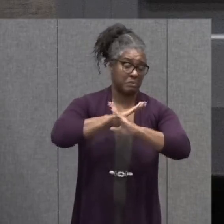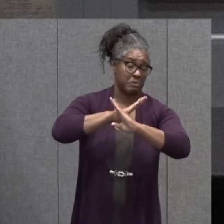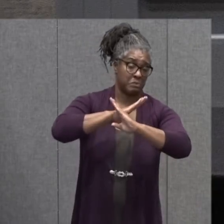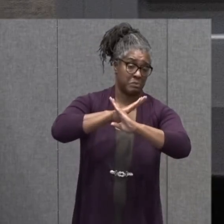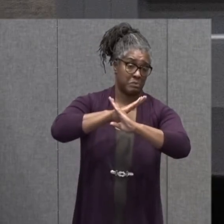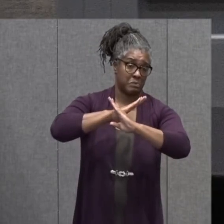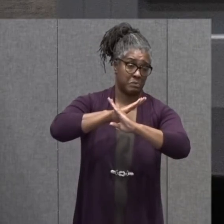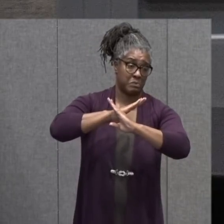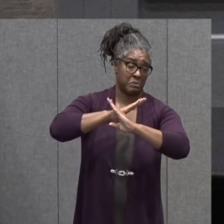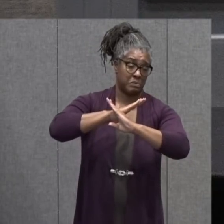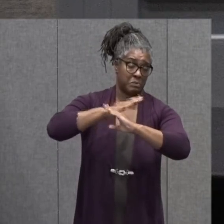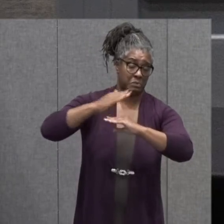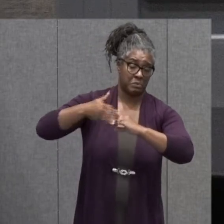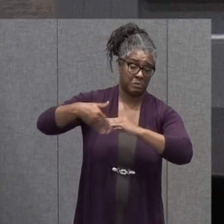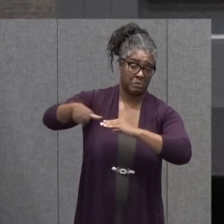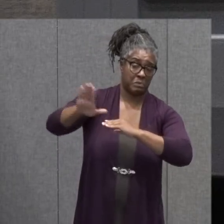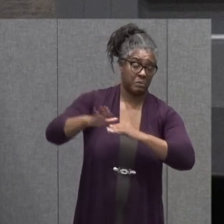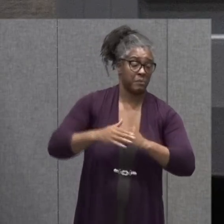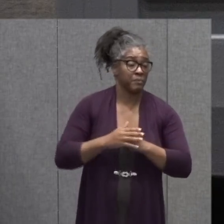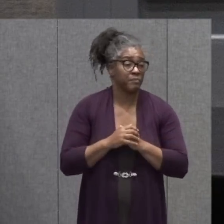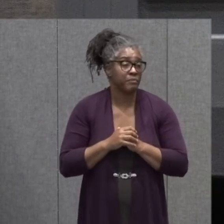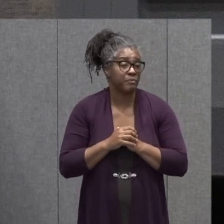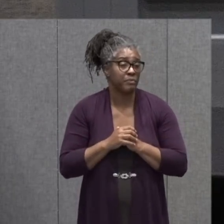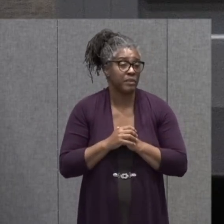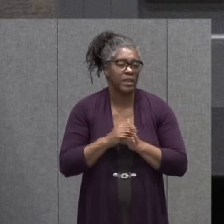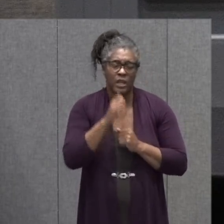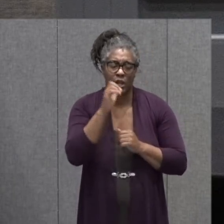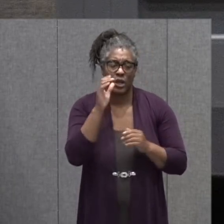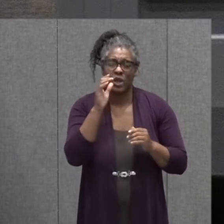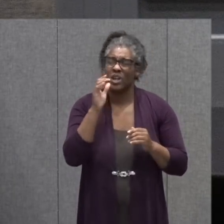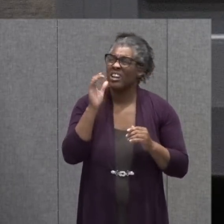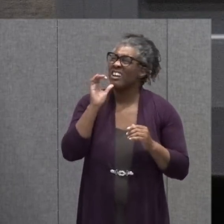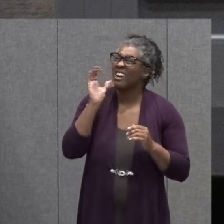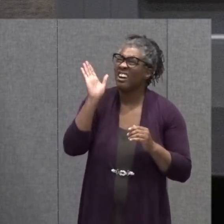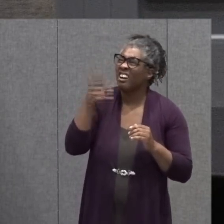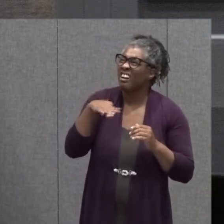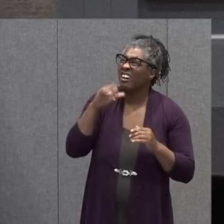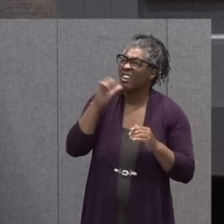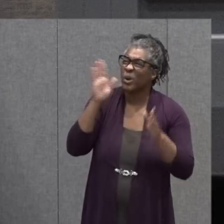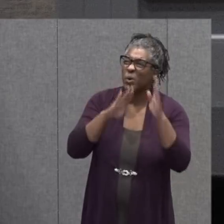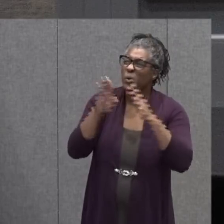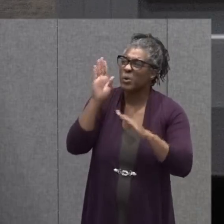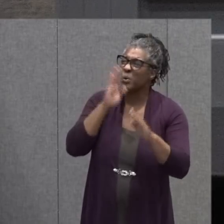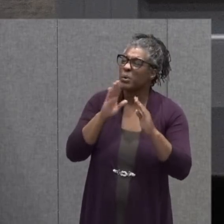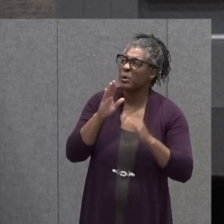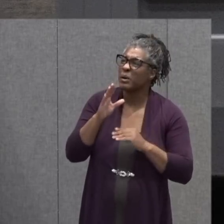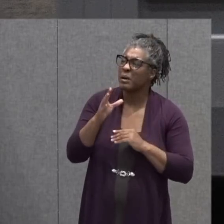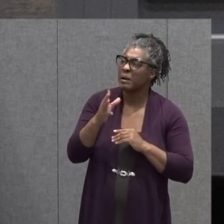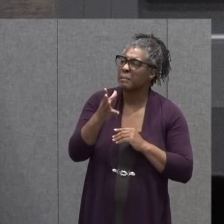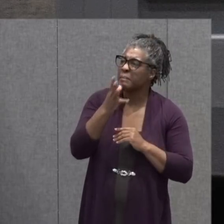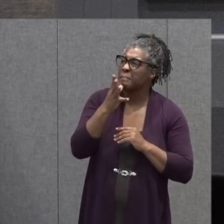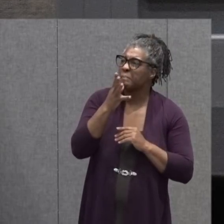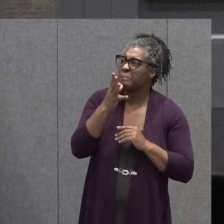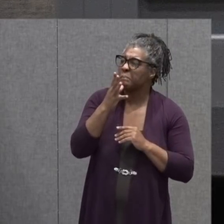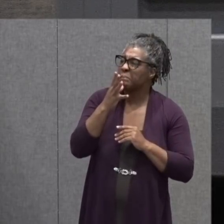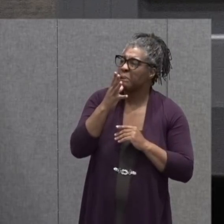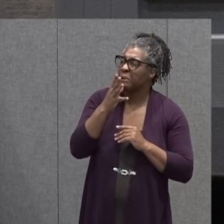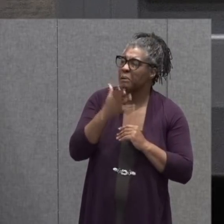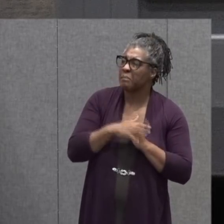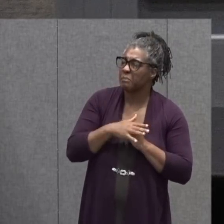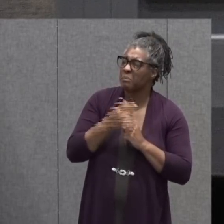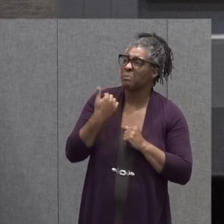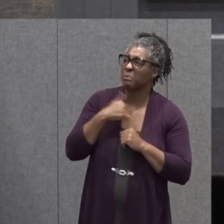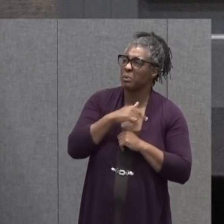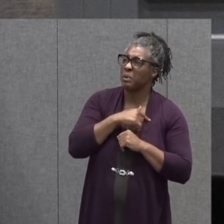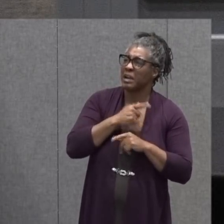sorry, we don't want to help him. Keep him away. Don't worry, Ma, they cried, oinked. We can look after